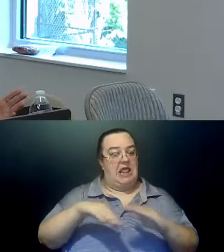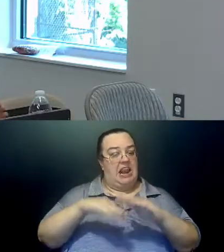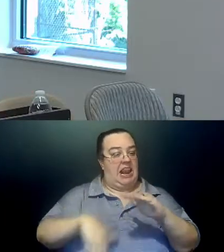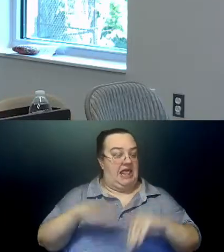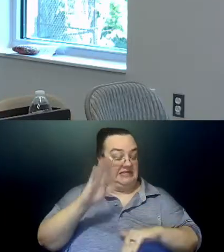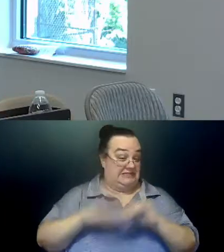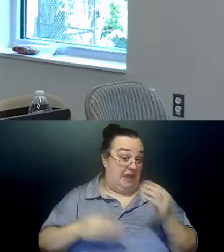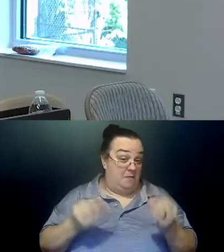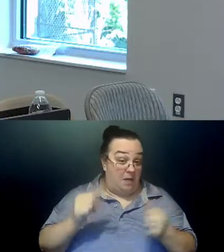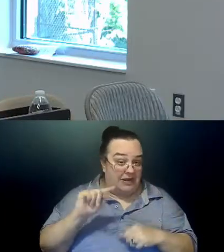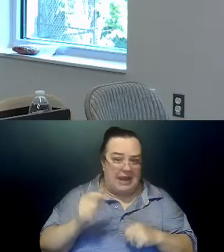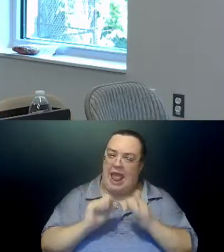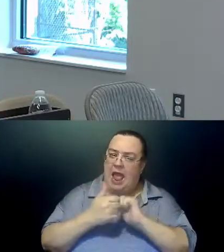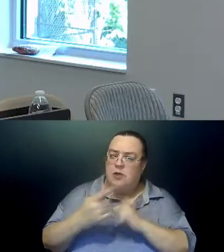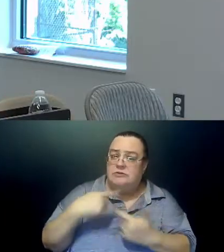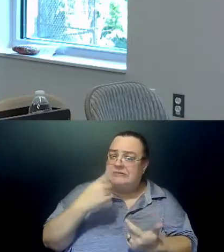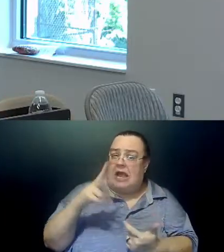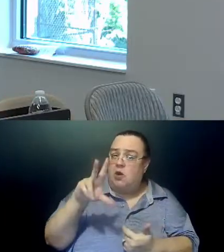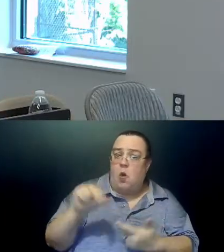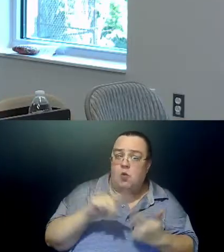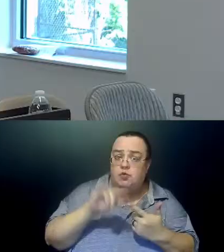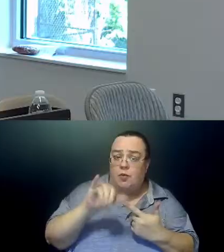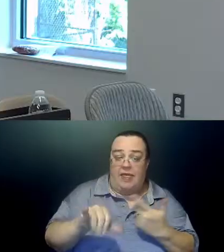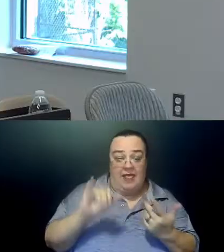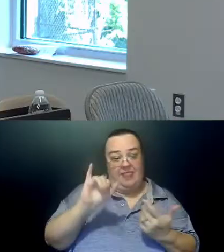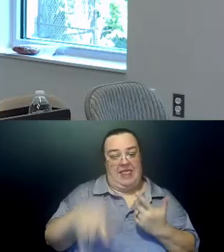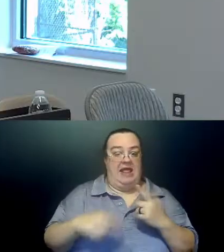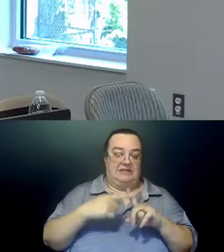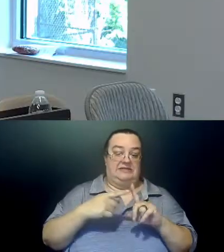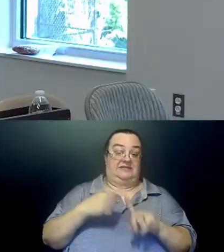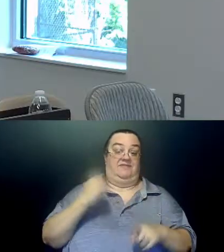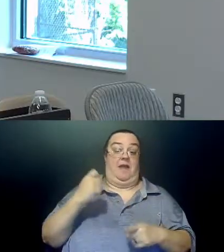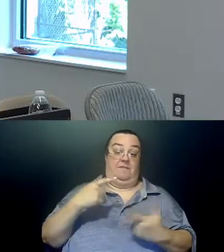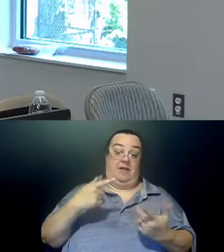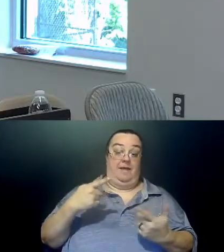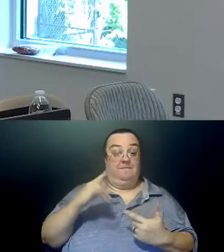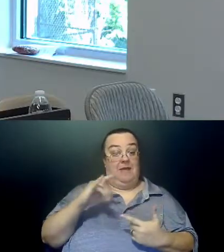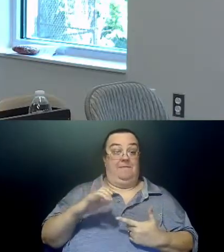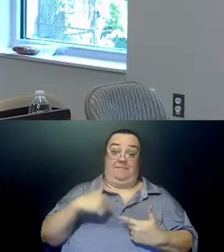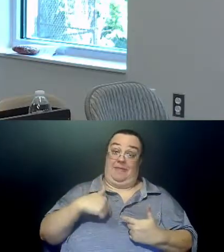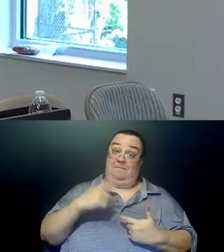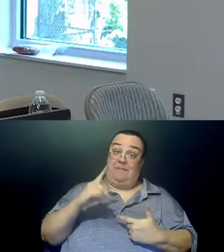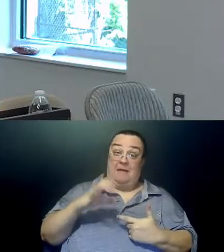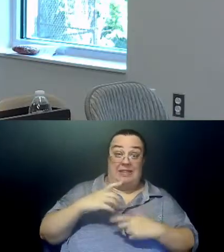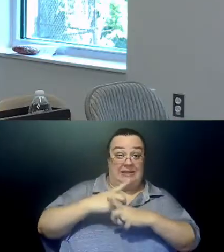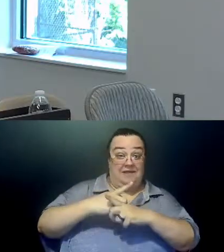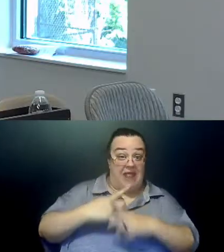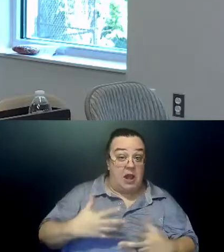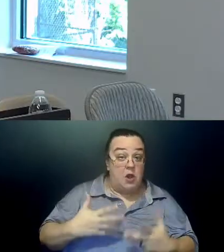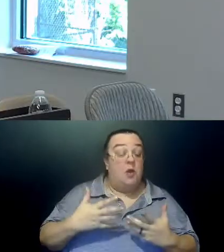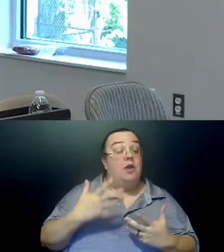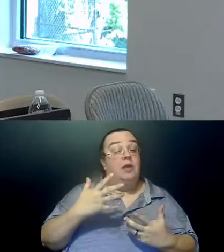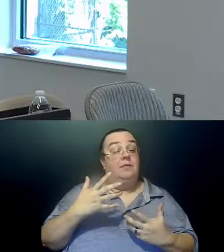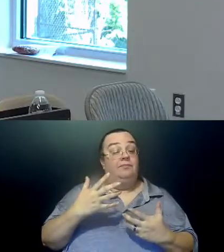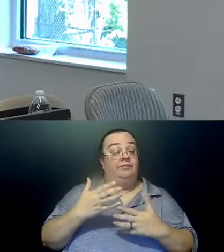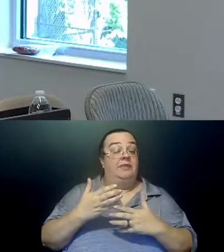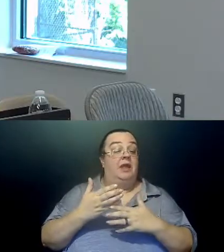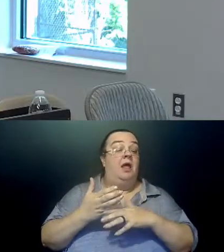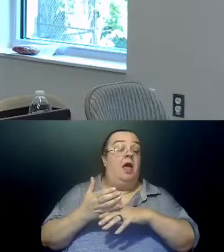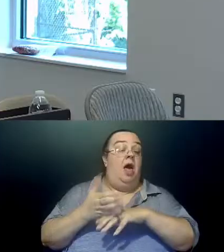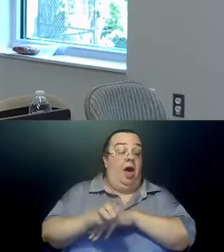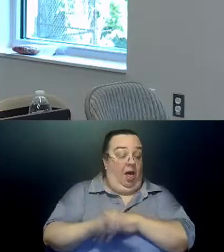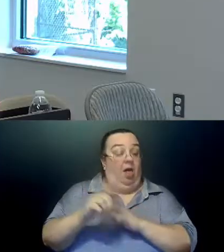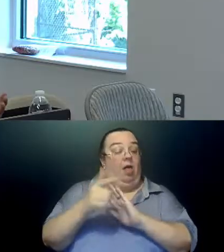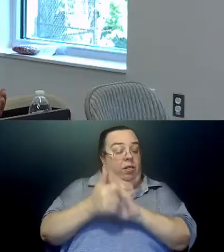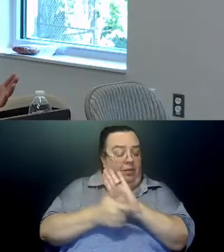that? And this is coming from a public defender, okay? Yeah, enforce the law.